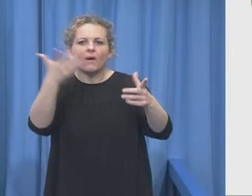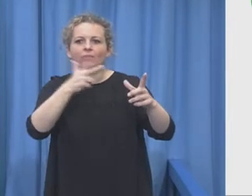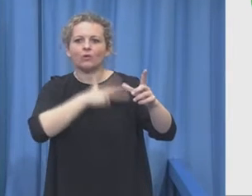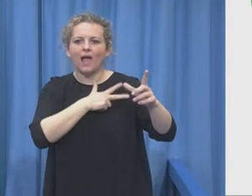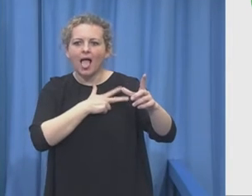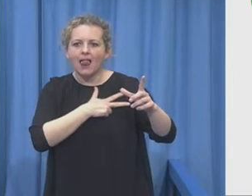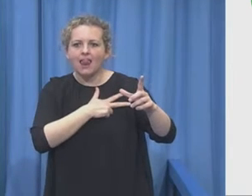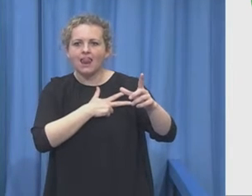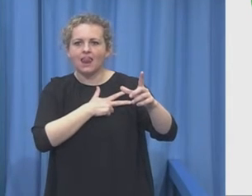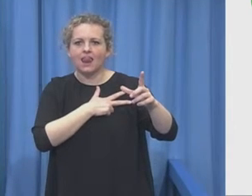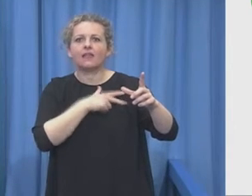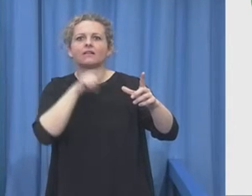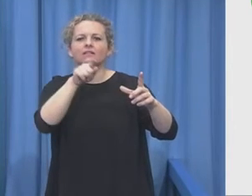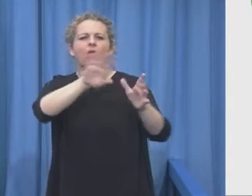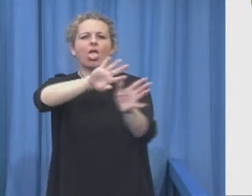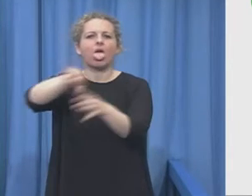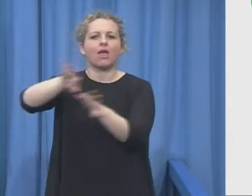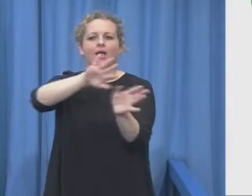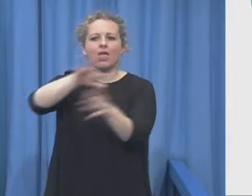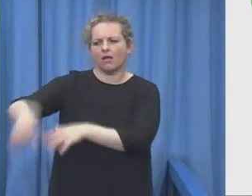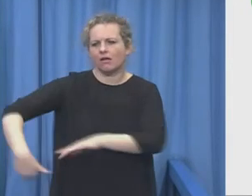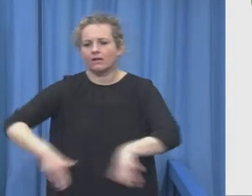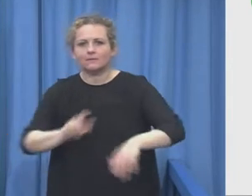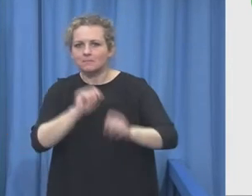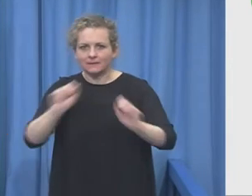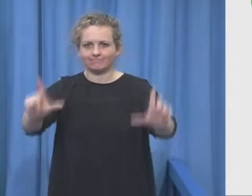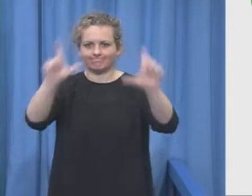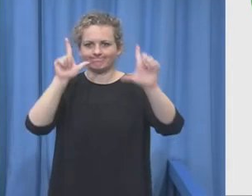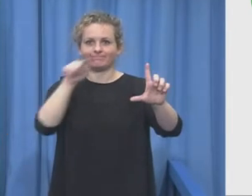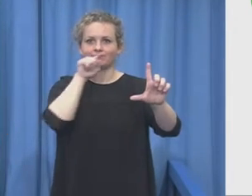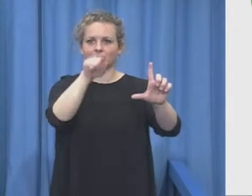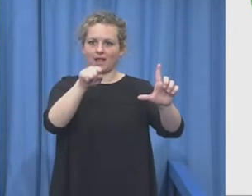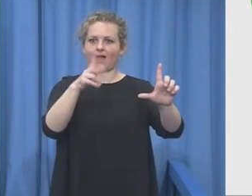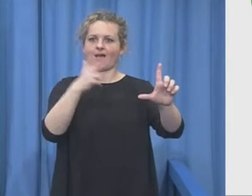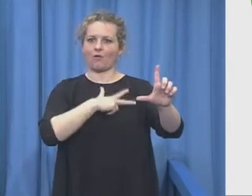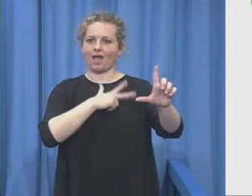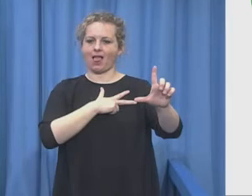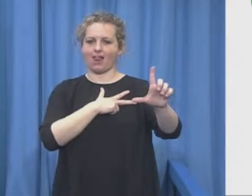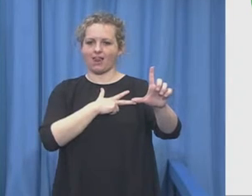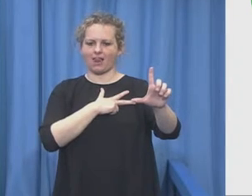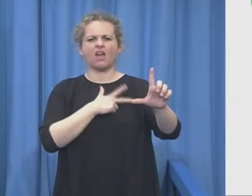I'm talking about our own vulnerability.